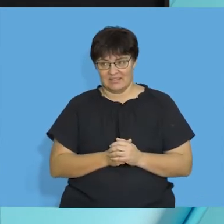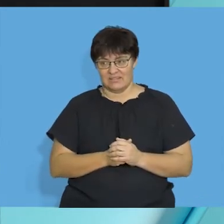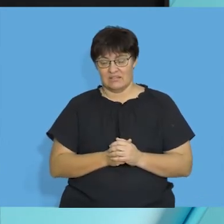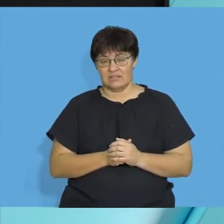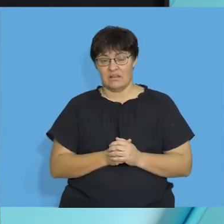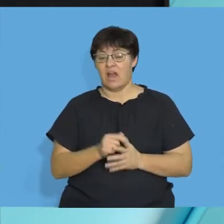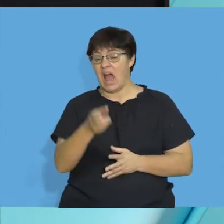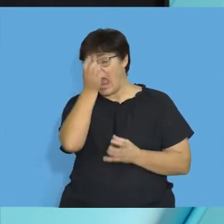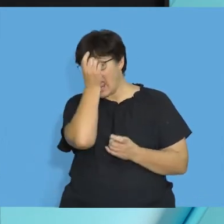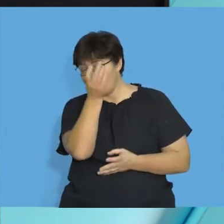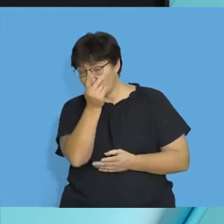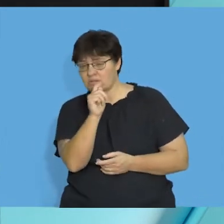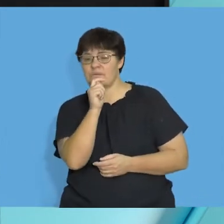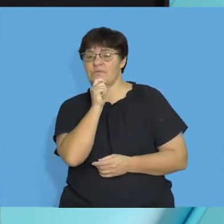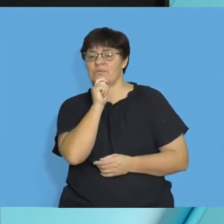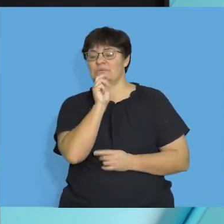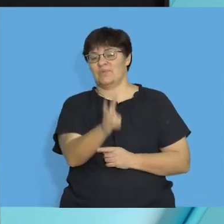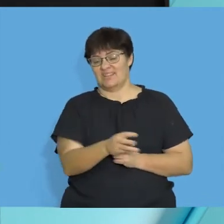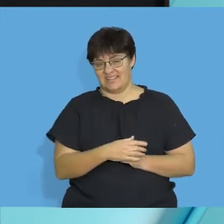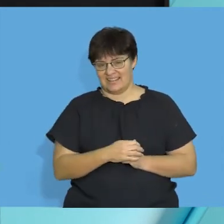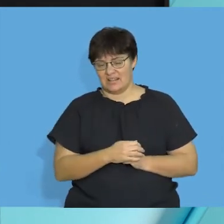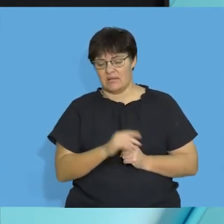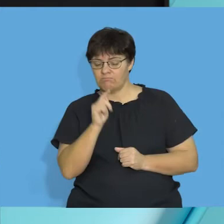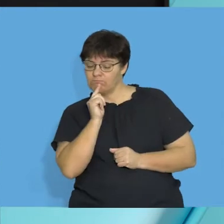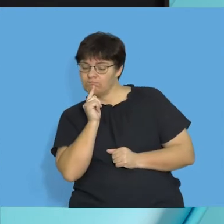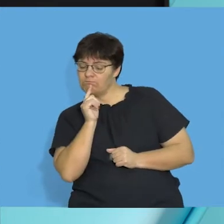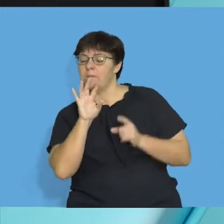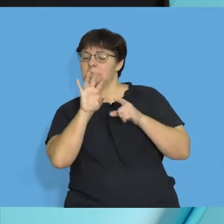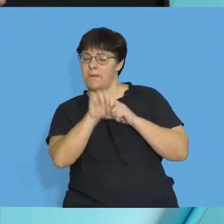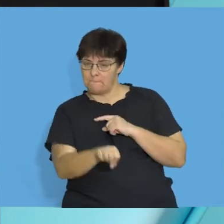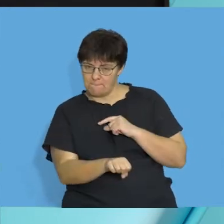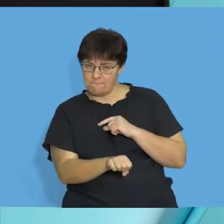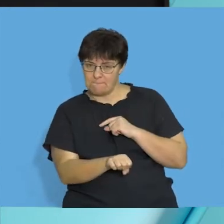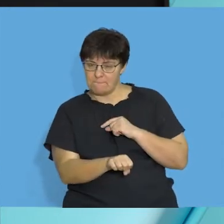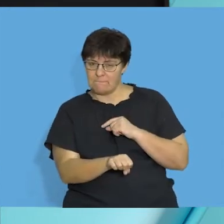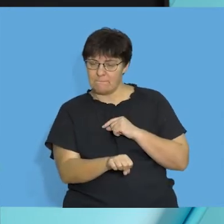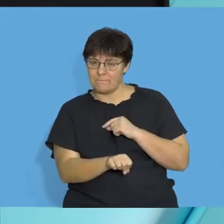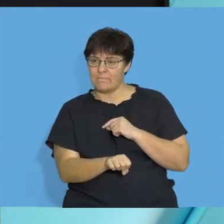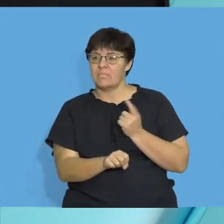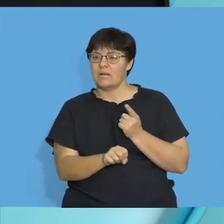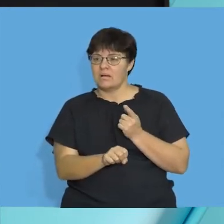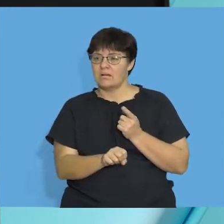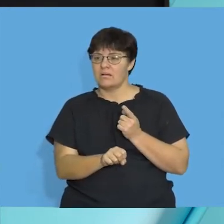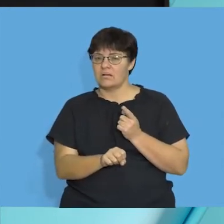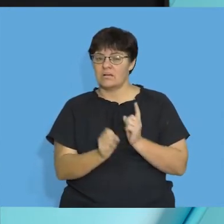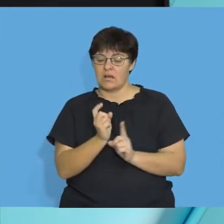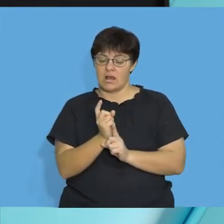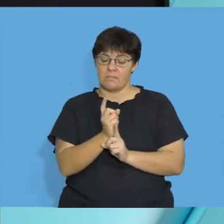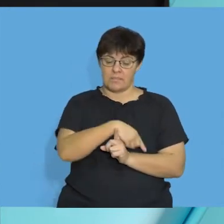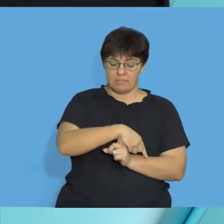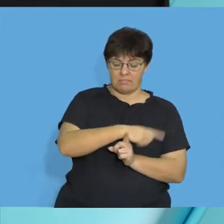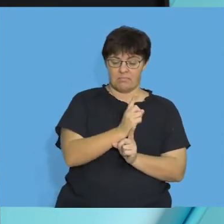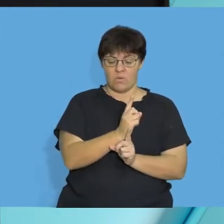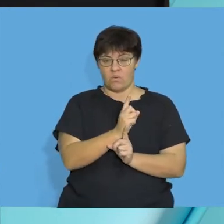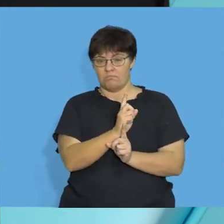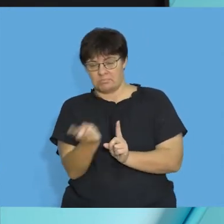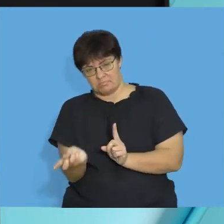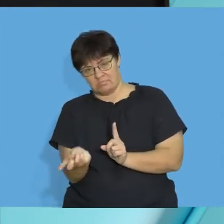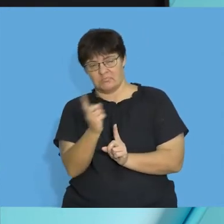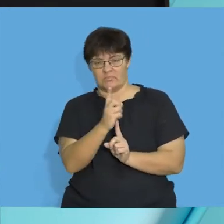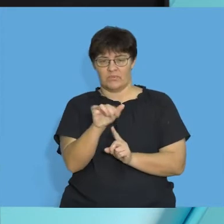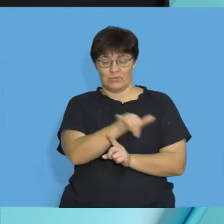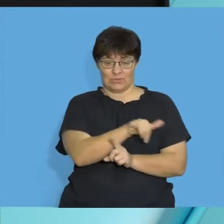this information to help us predict in which direction the needle on the voltmeter is going to go. And